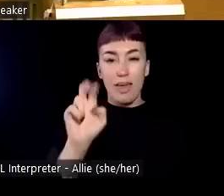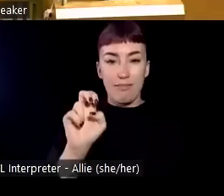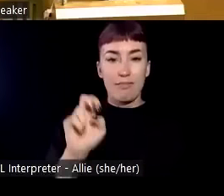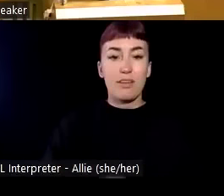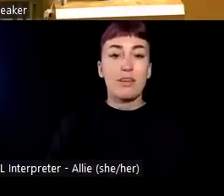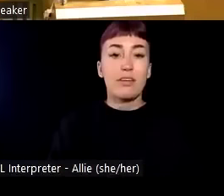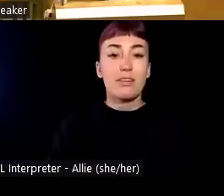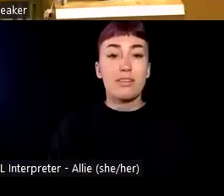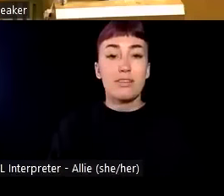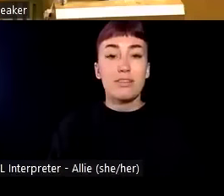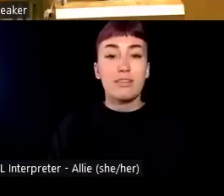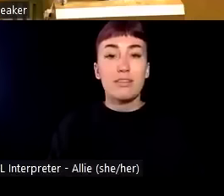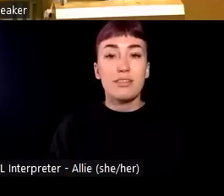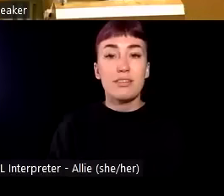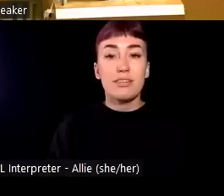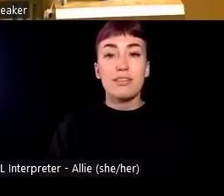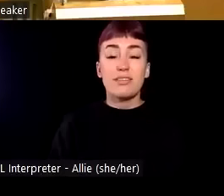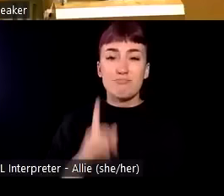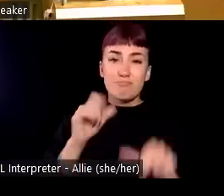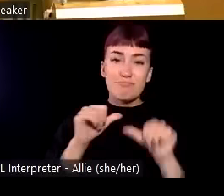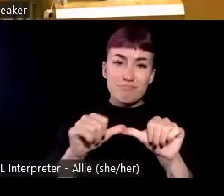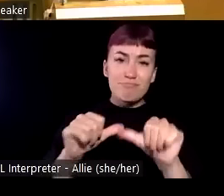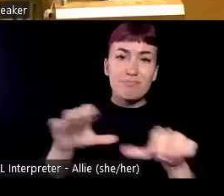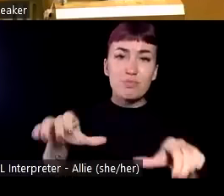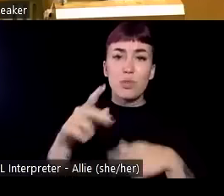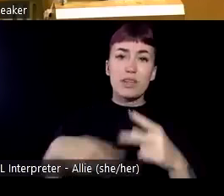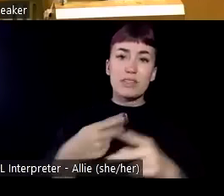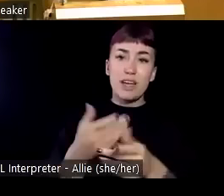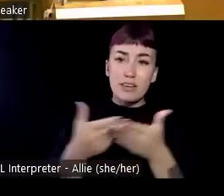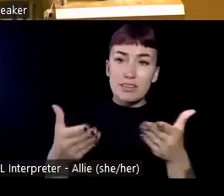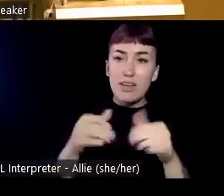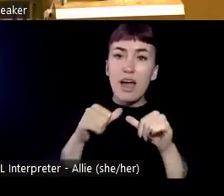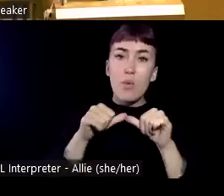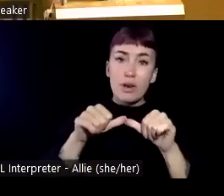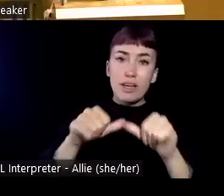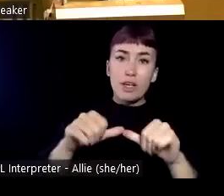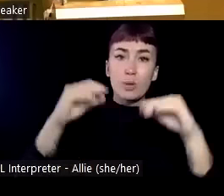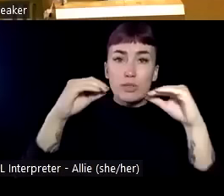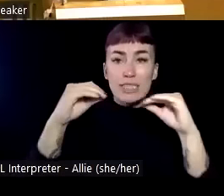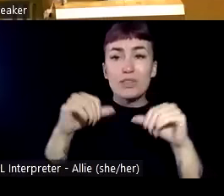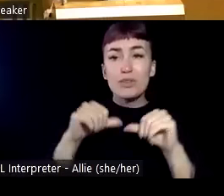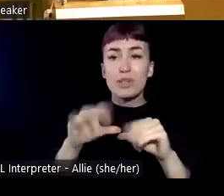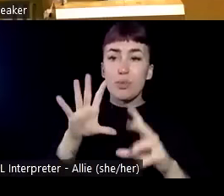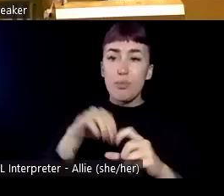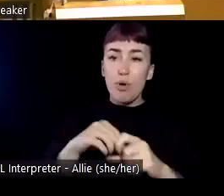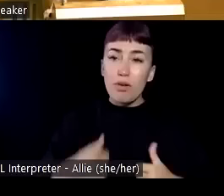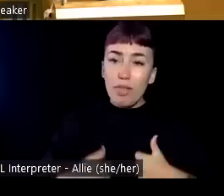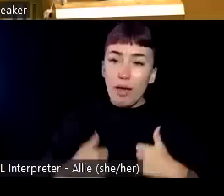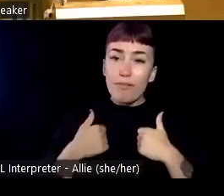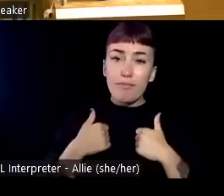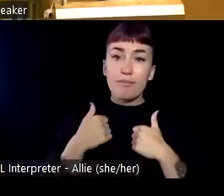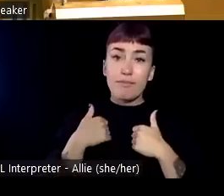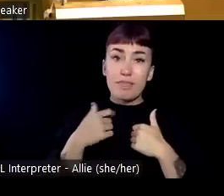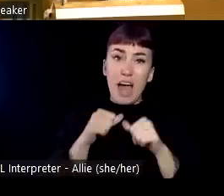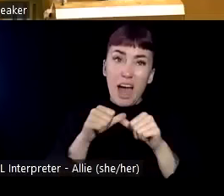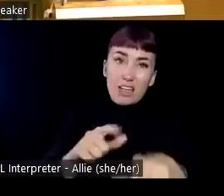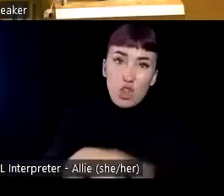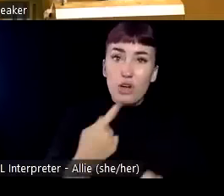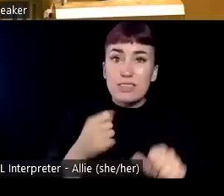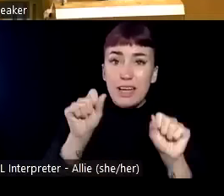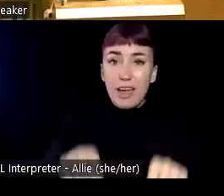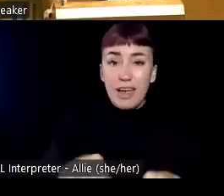And I want to continue to do this kind of stuff, and I want to continue to teach, and I want to continue to be part of life as long as I can do it.